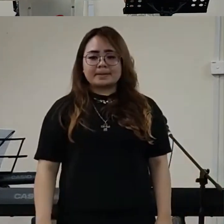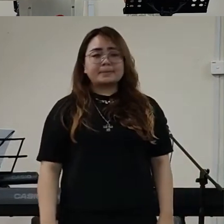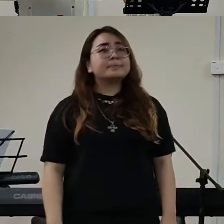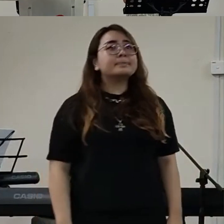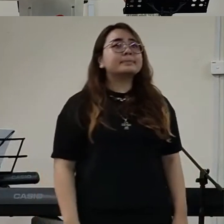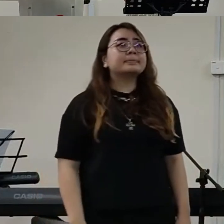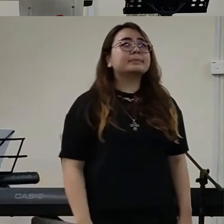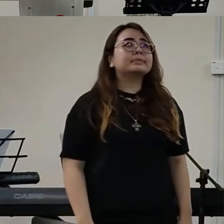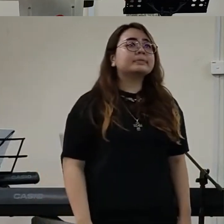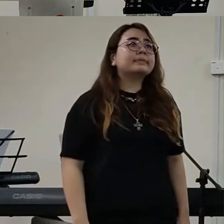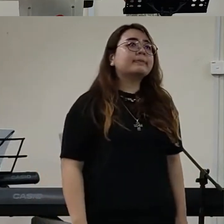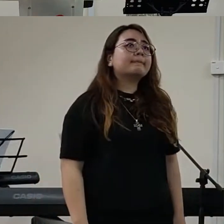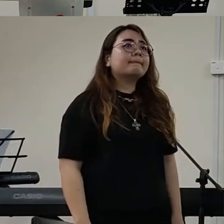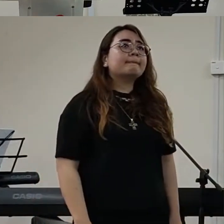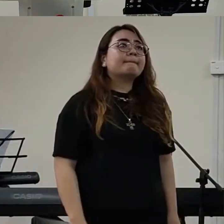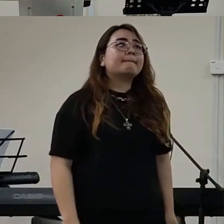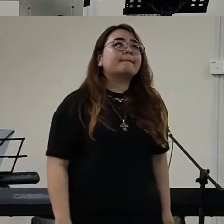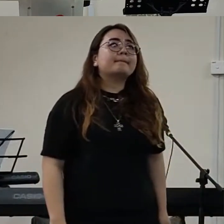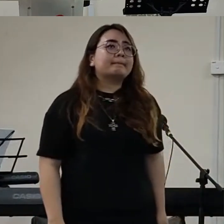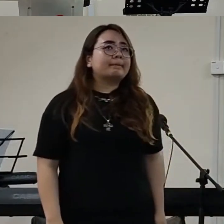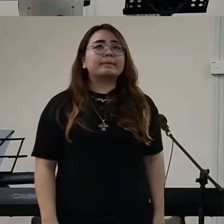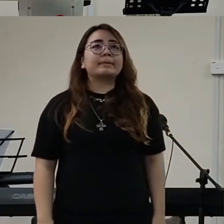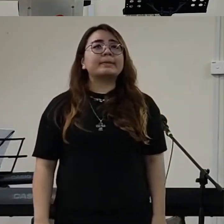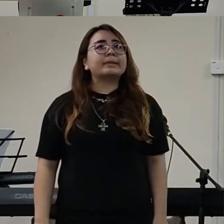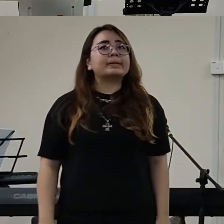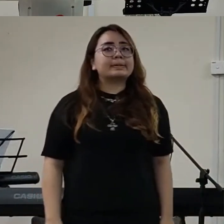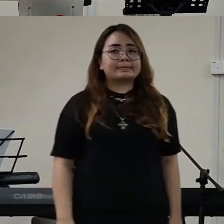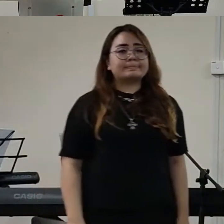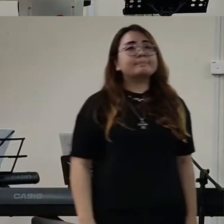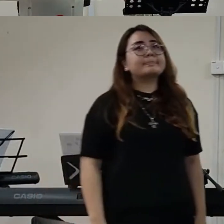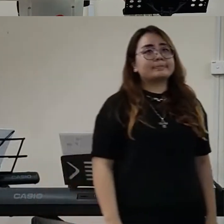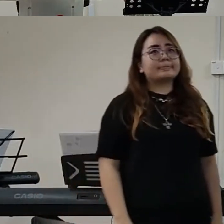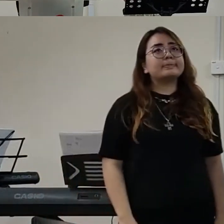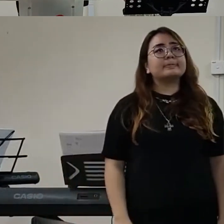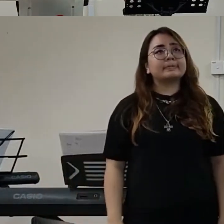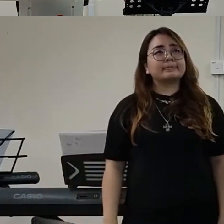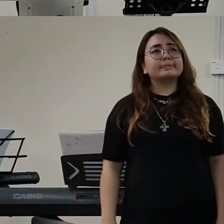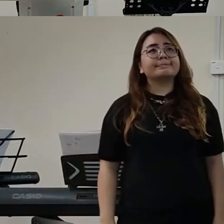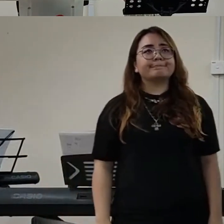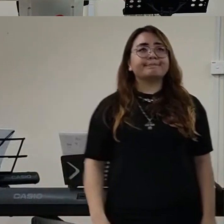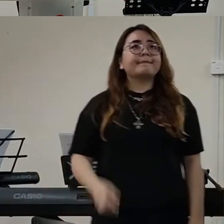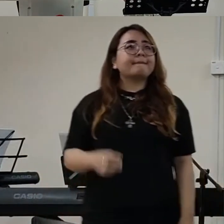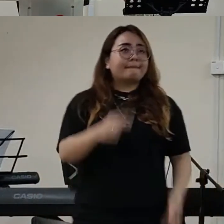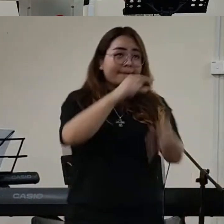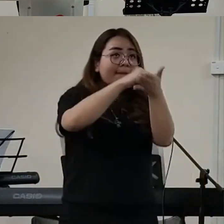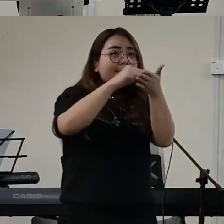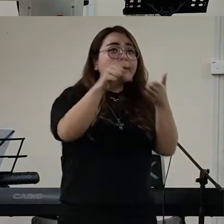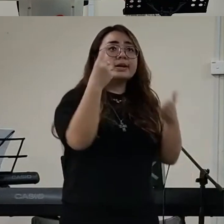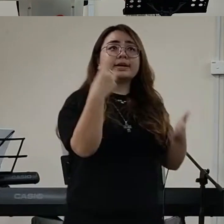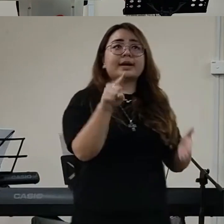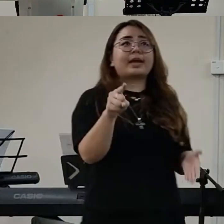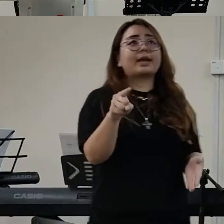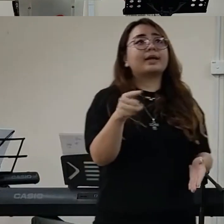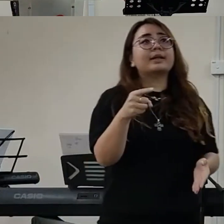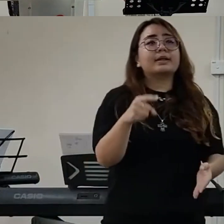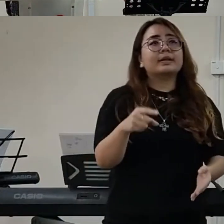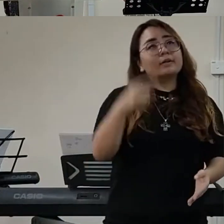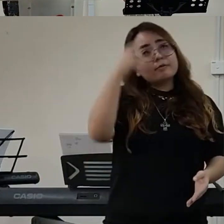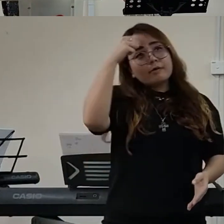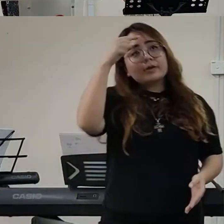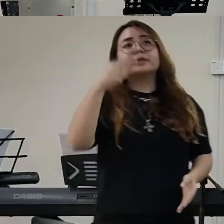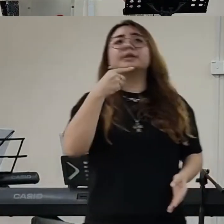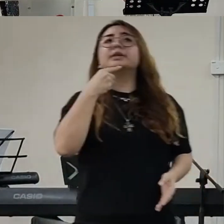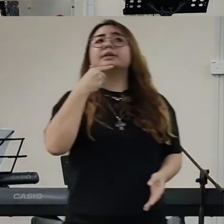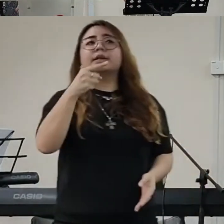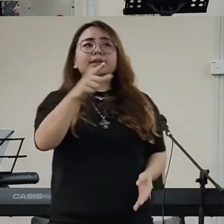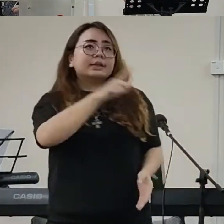11 to 16. Let's read a few verses. Pay attention. Verse 11. For thus says the Lord